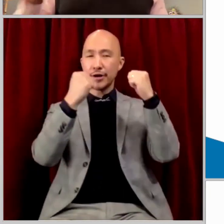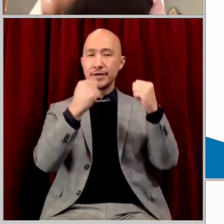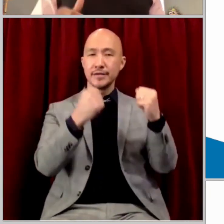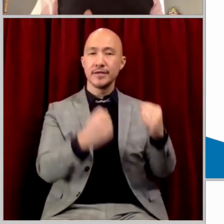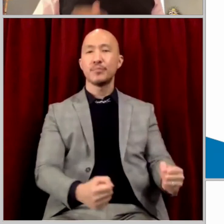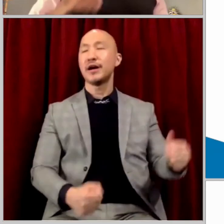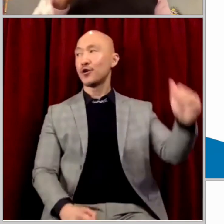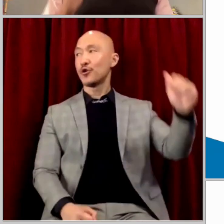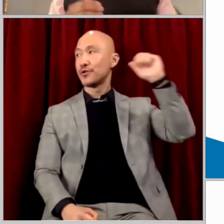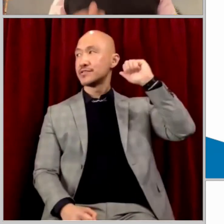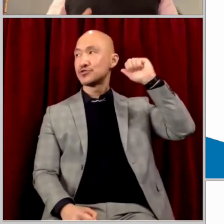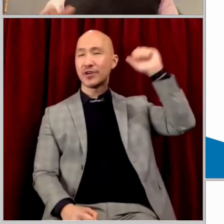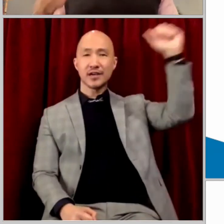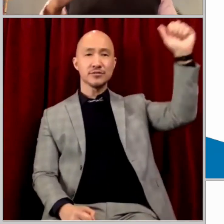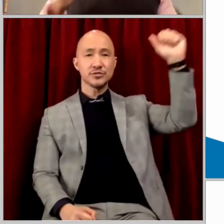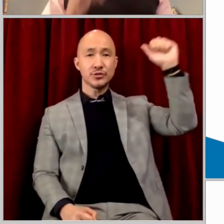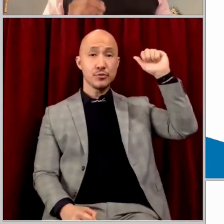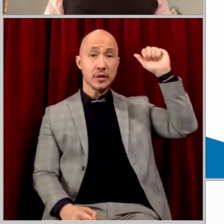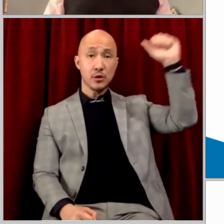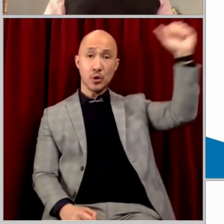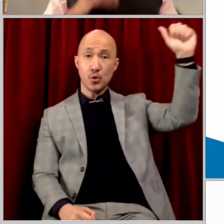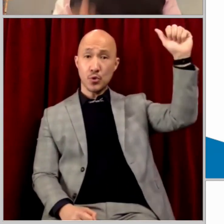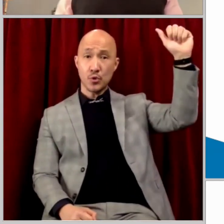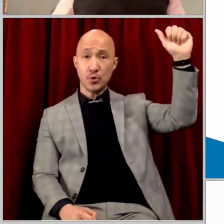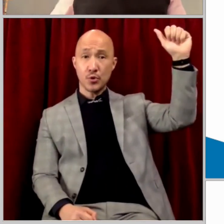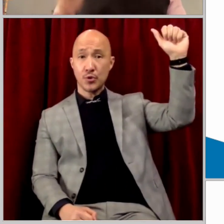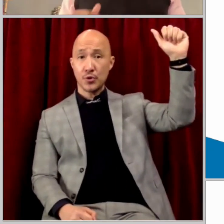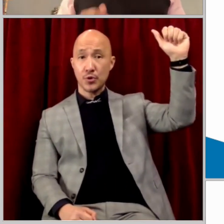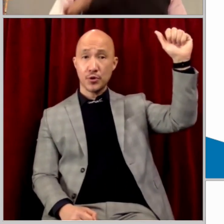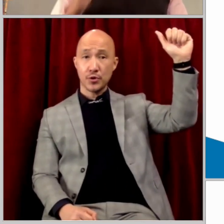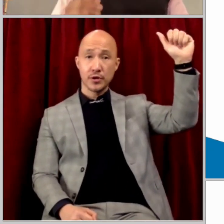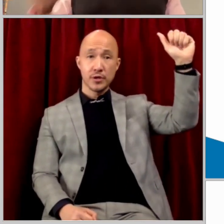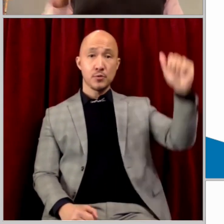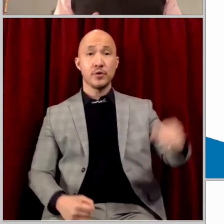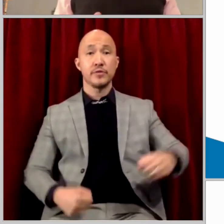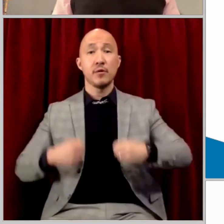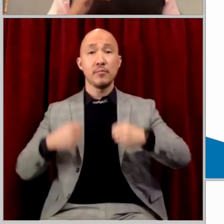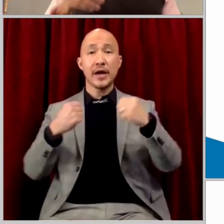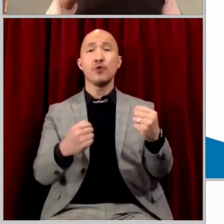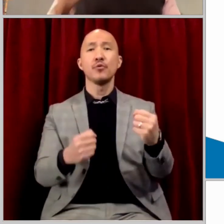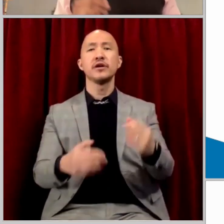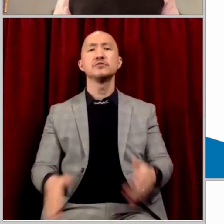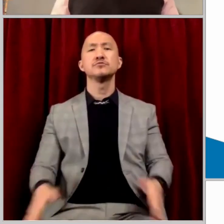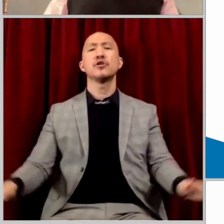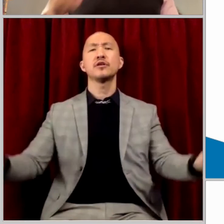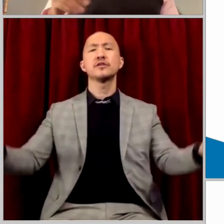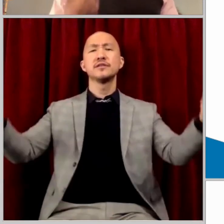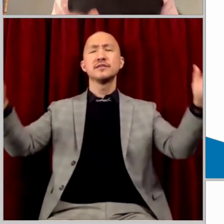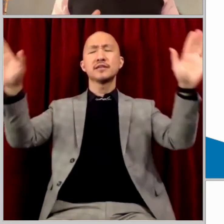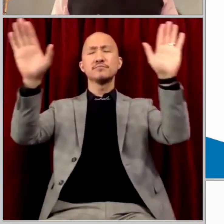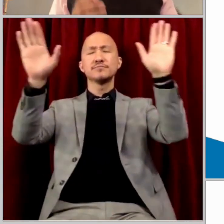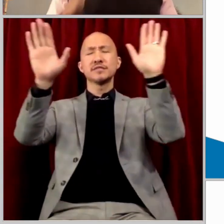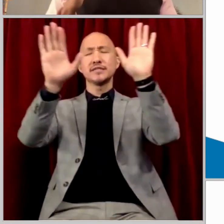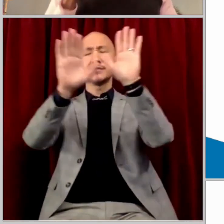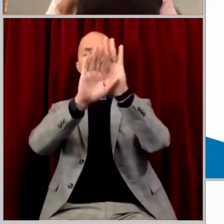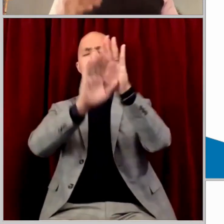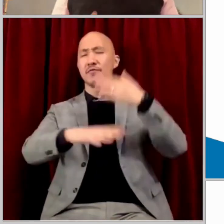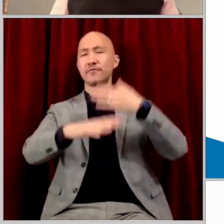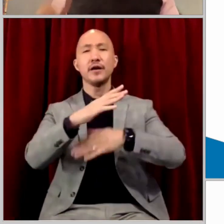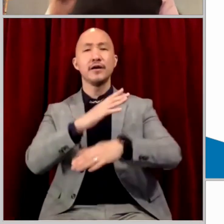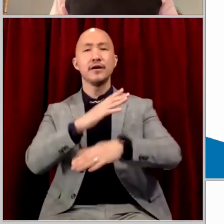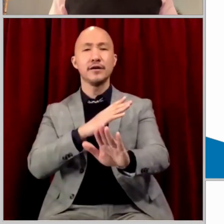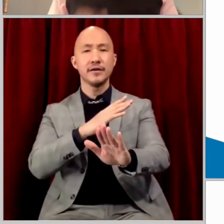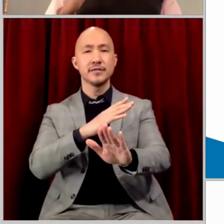honor, power and strength to the Lord. When the power of darkness comes in